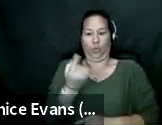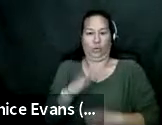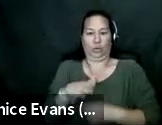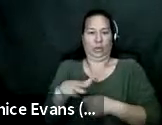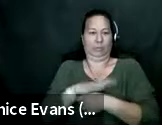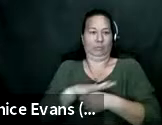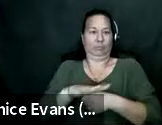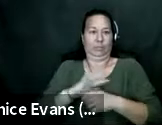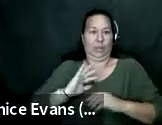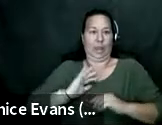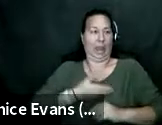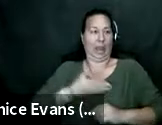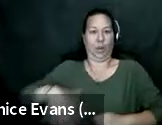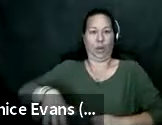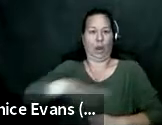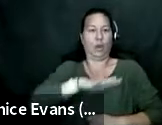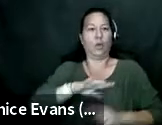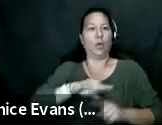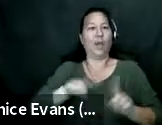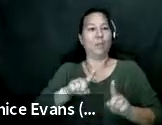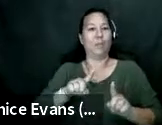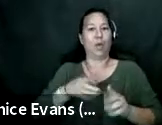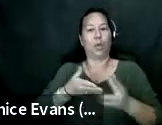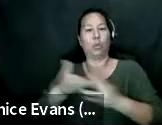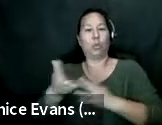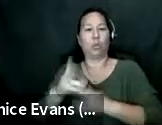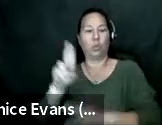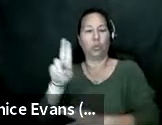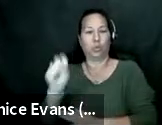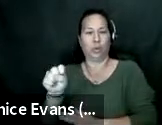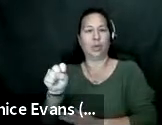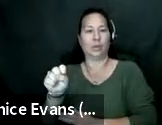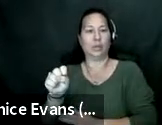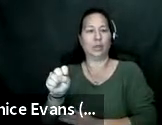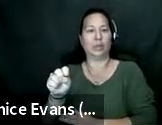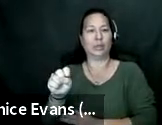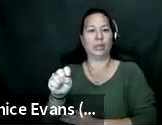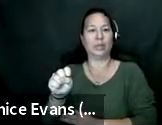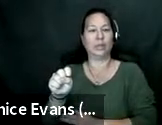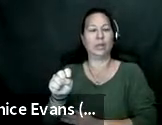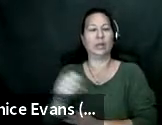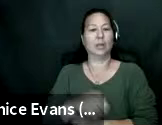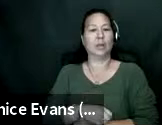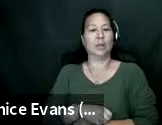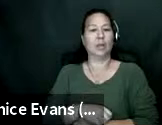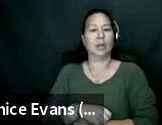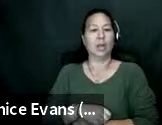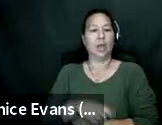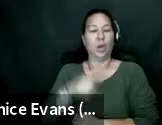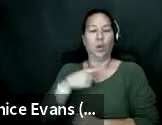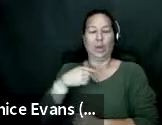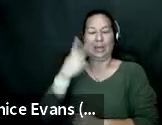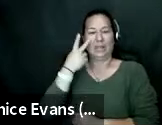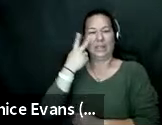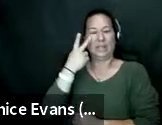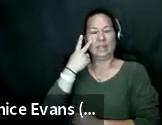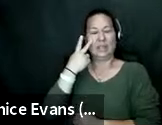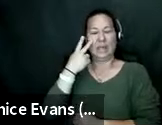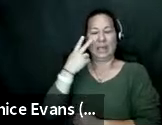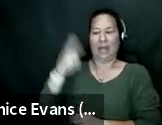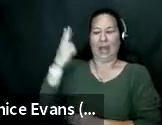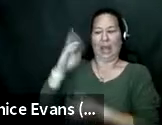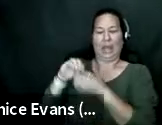different rates in different communities, with the highest rates among our Latino community members